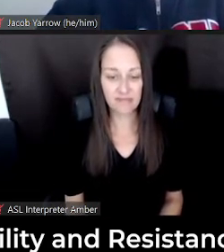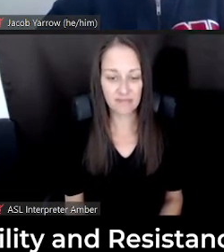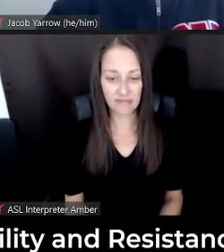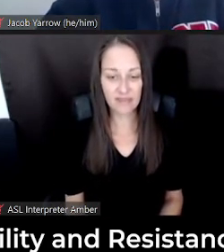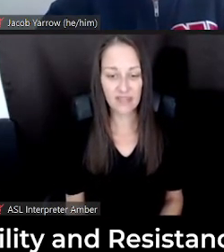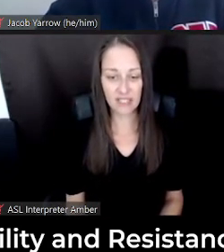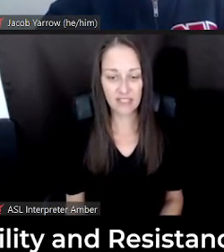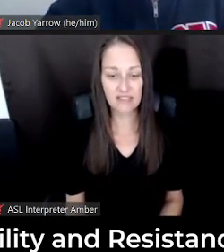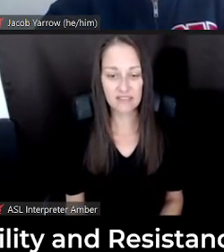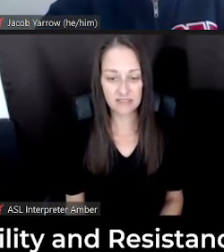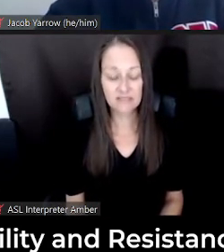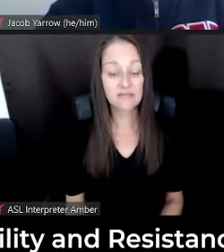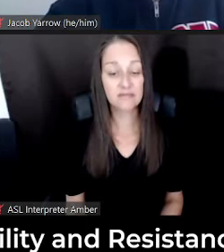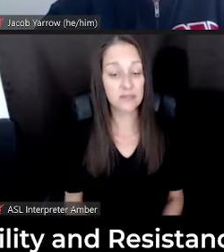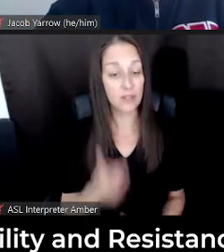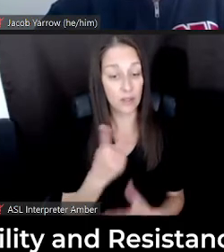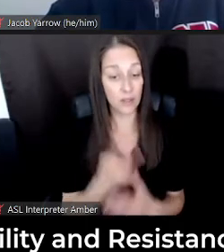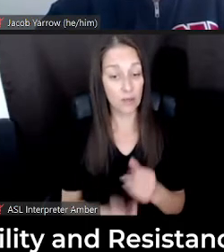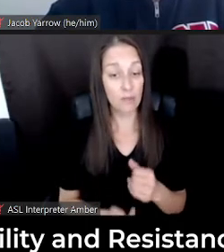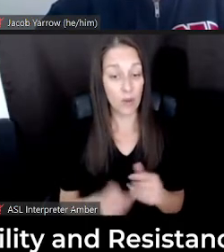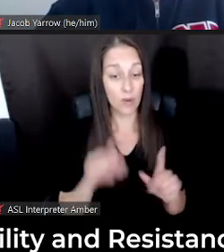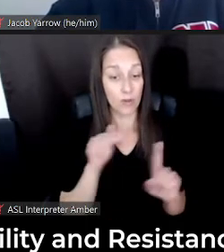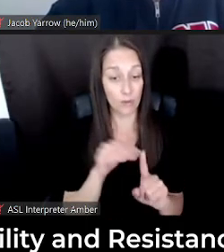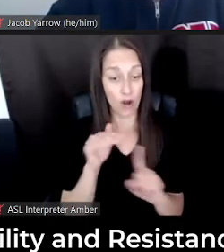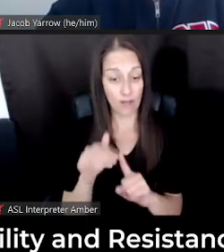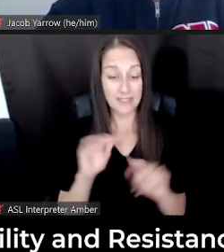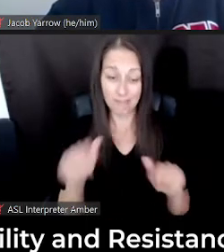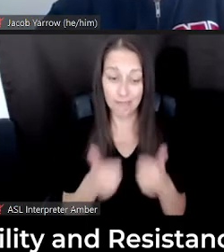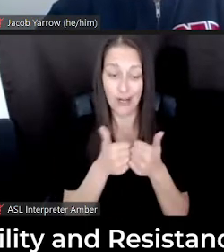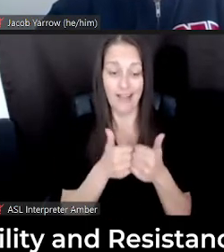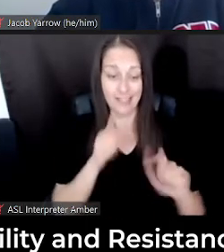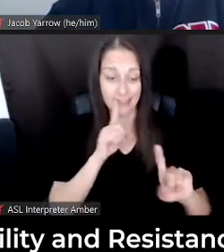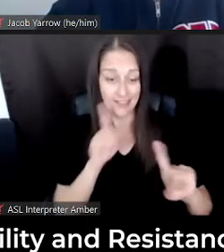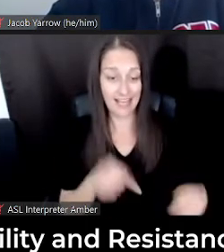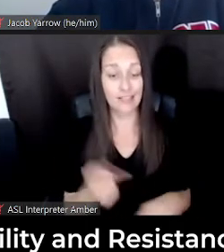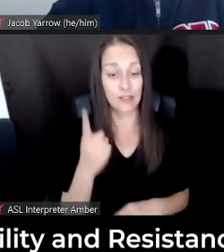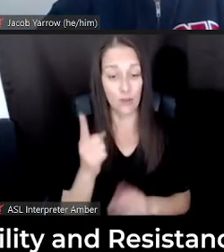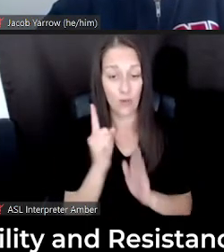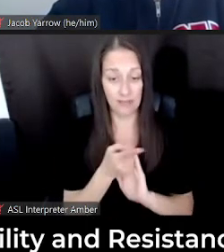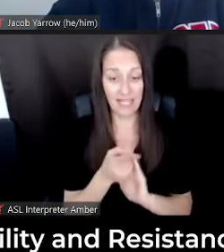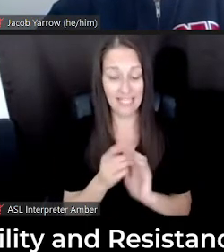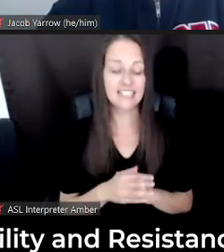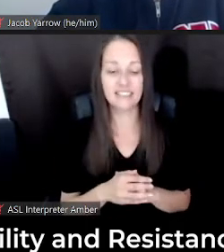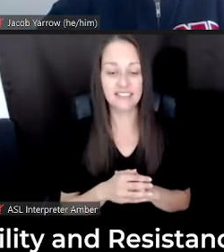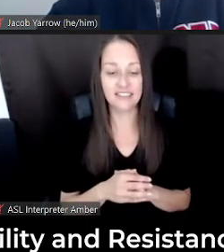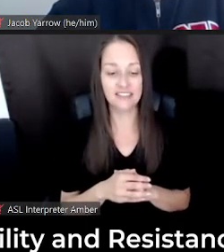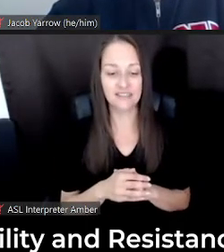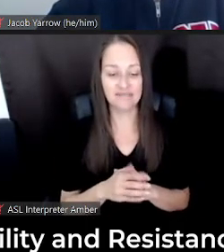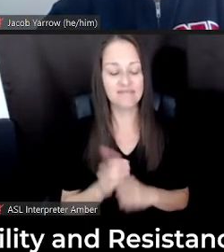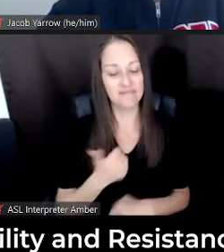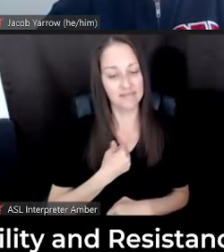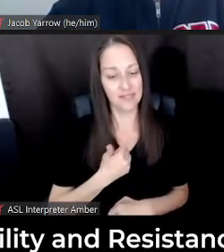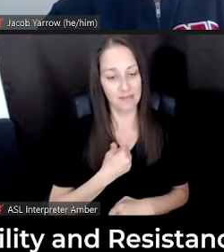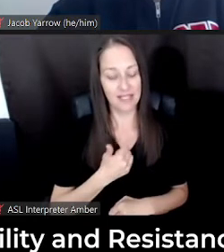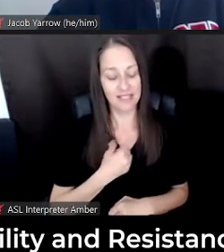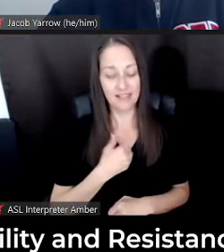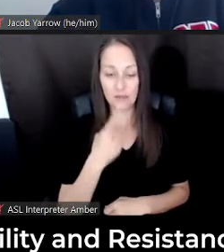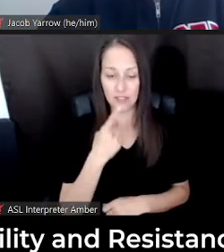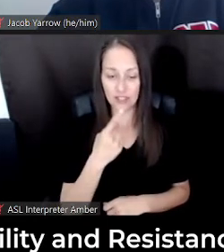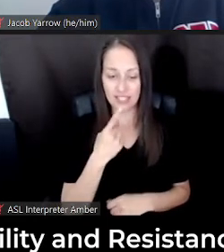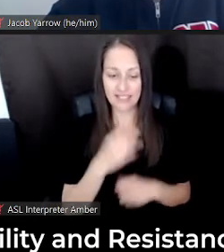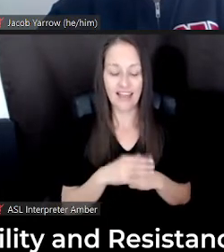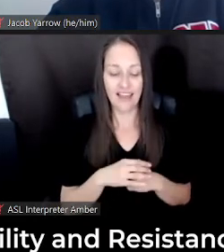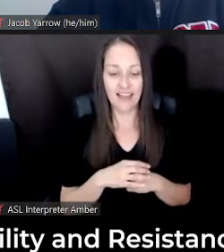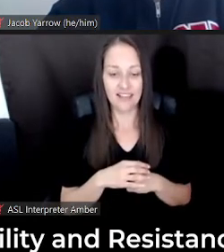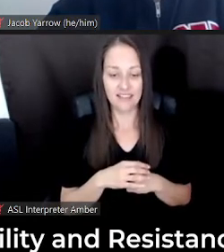Both the prompts are pretty challenging to answer in just a minute. I'll just say one of the things I put in the